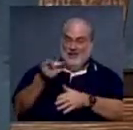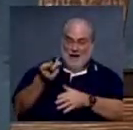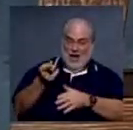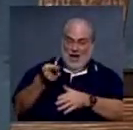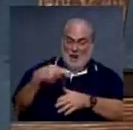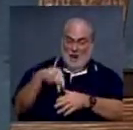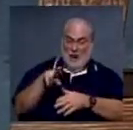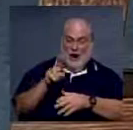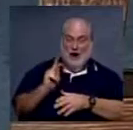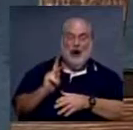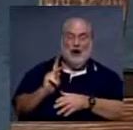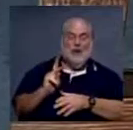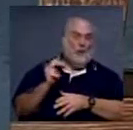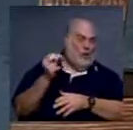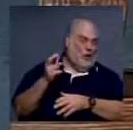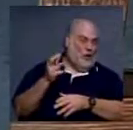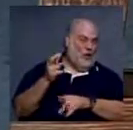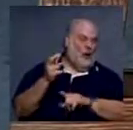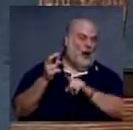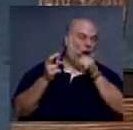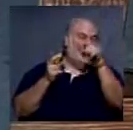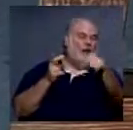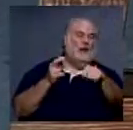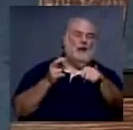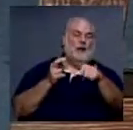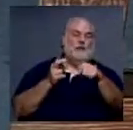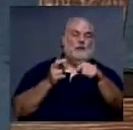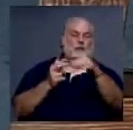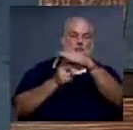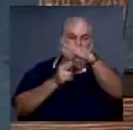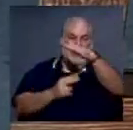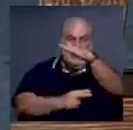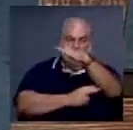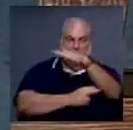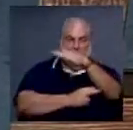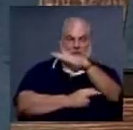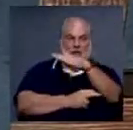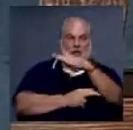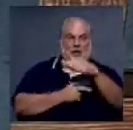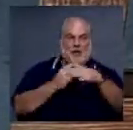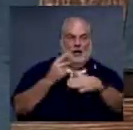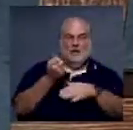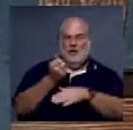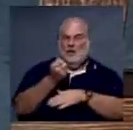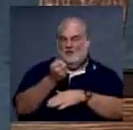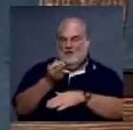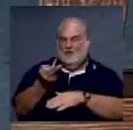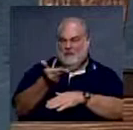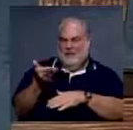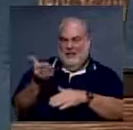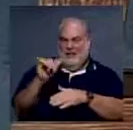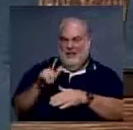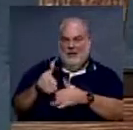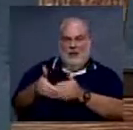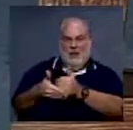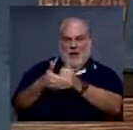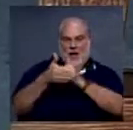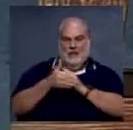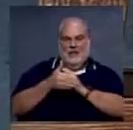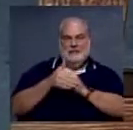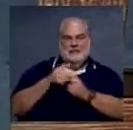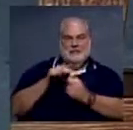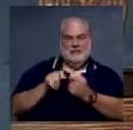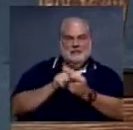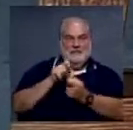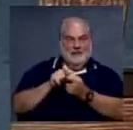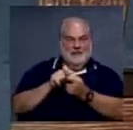dog park, or we're taking them over the Big Dam Bridge. So for us, some of the amenities we think that Hounds Lounge is going to offer, especially